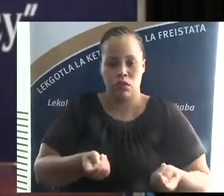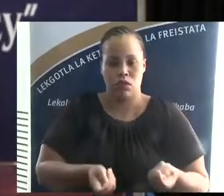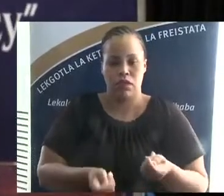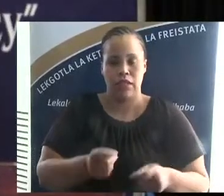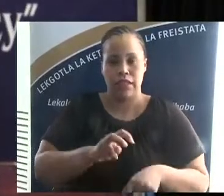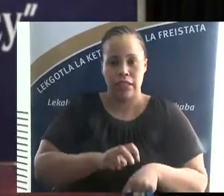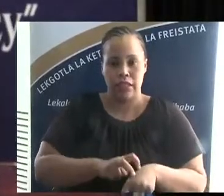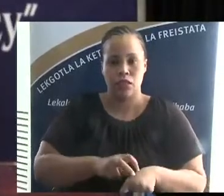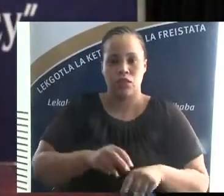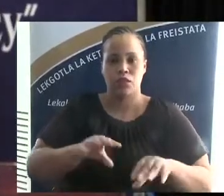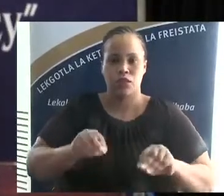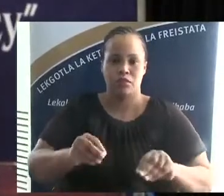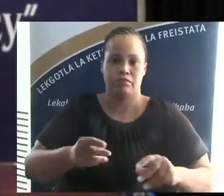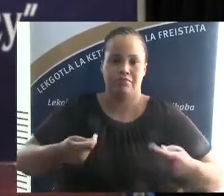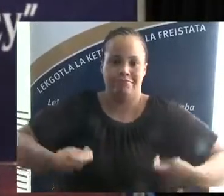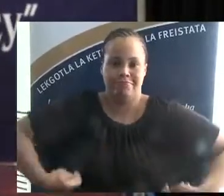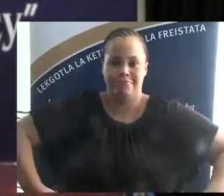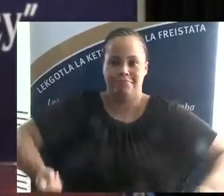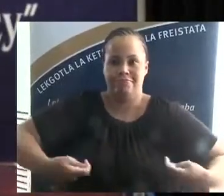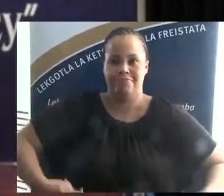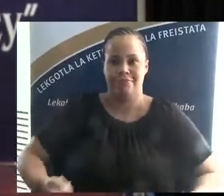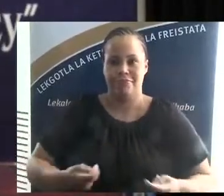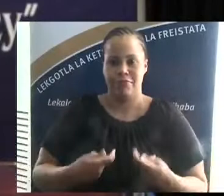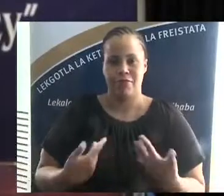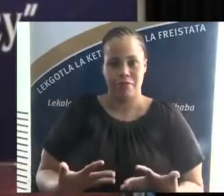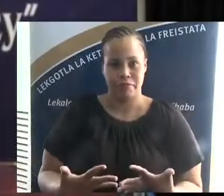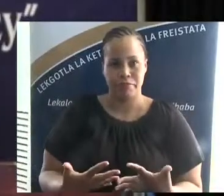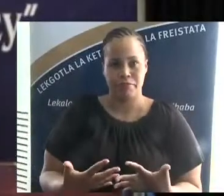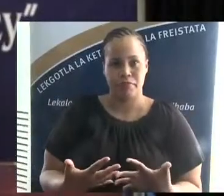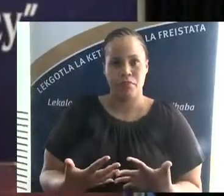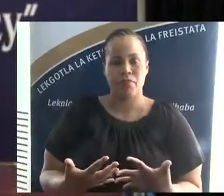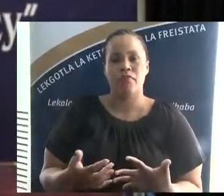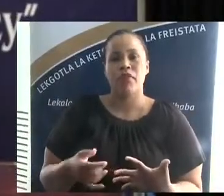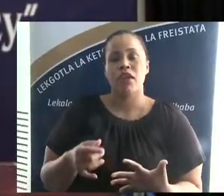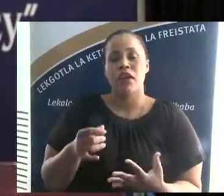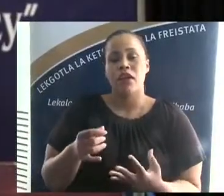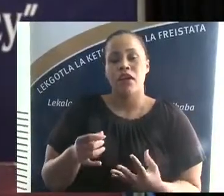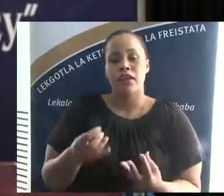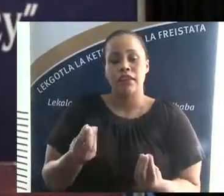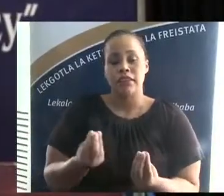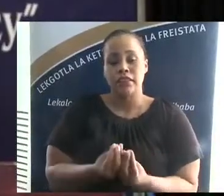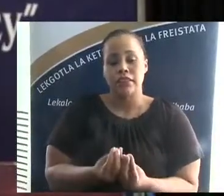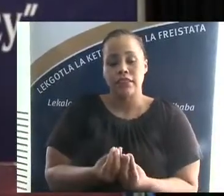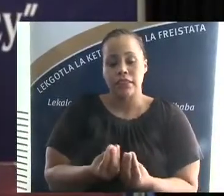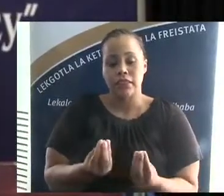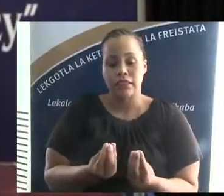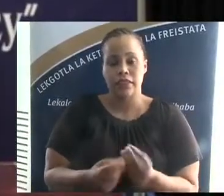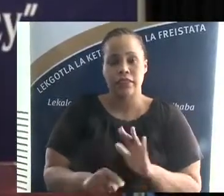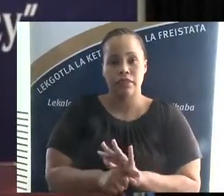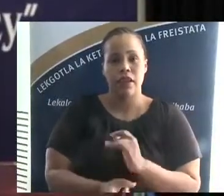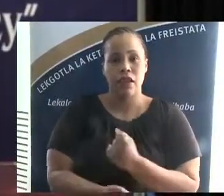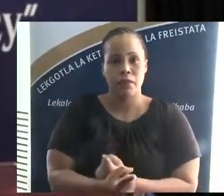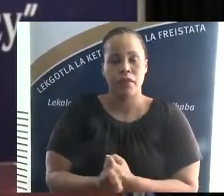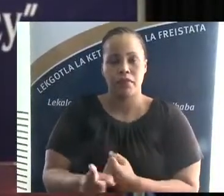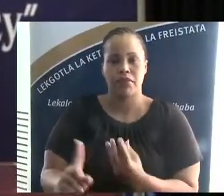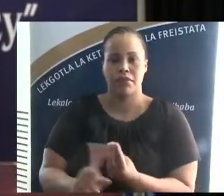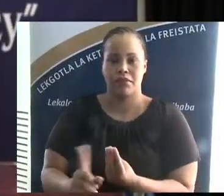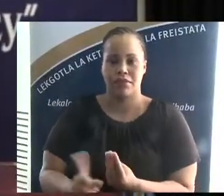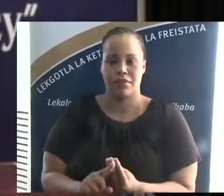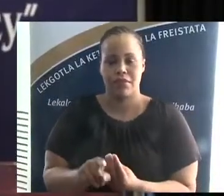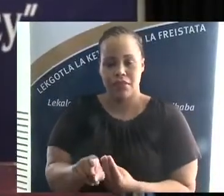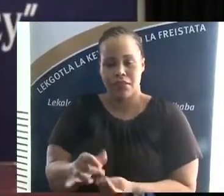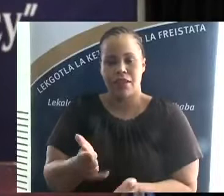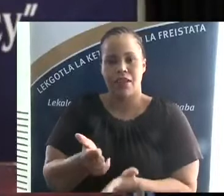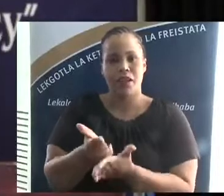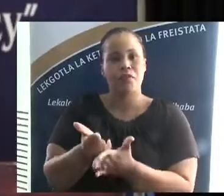irregular expenditure. Consequence management is an integral part of reducing this irregular expenditure